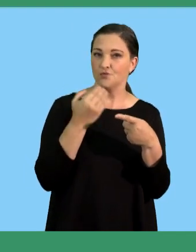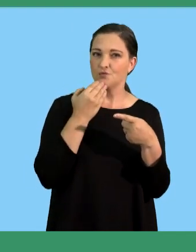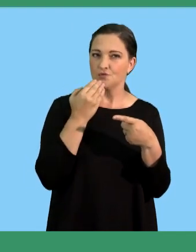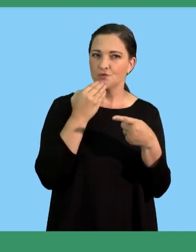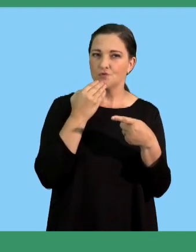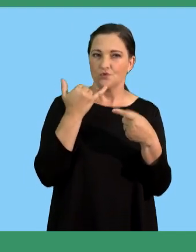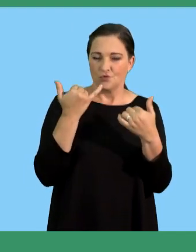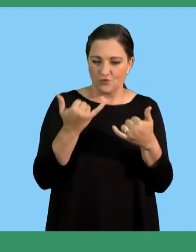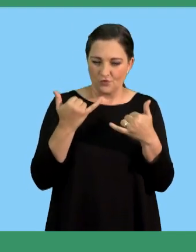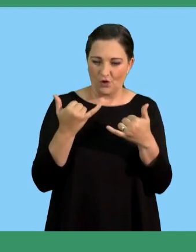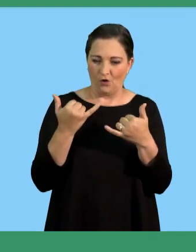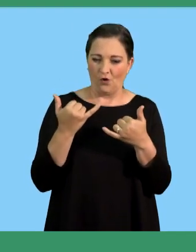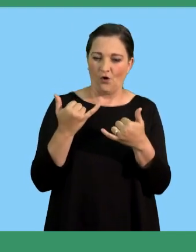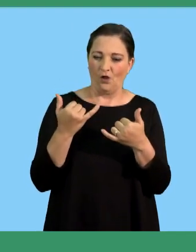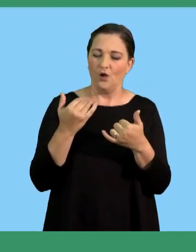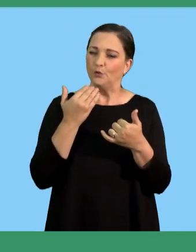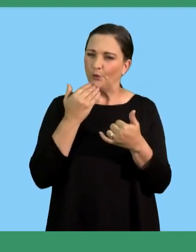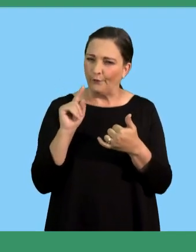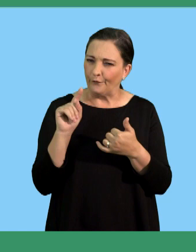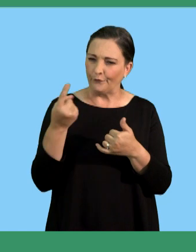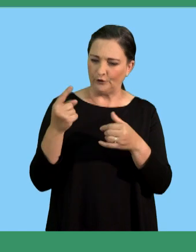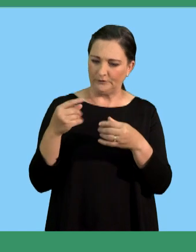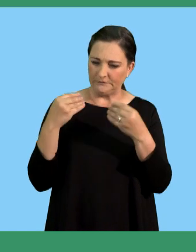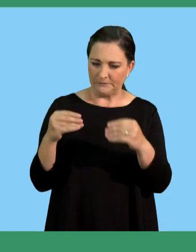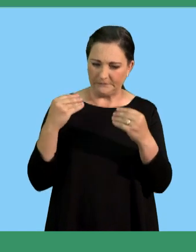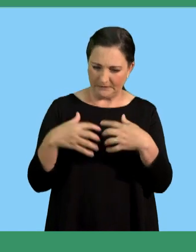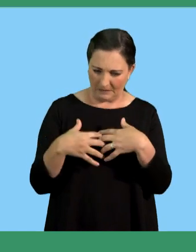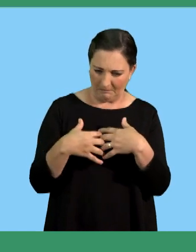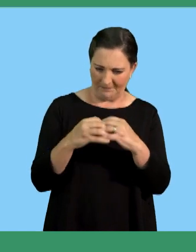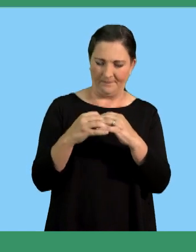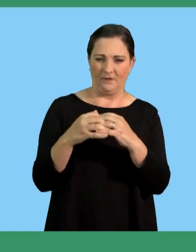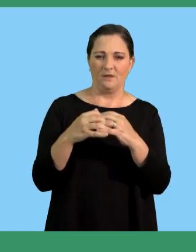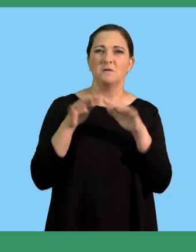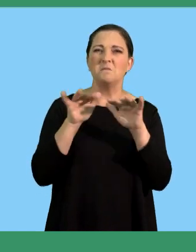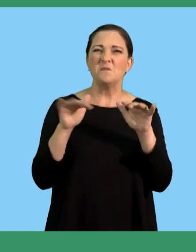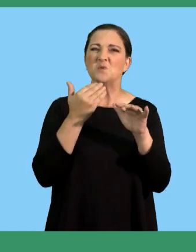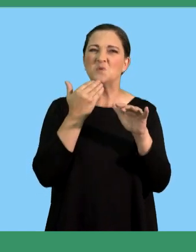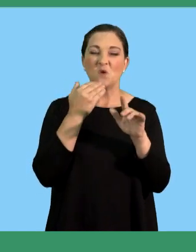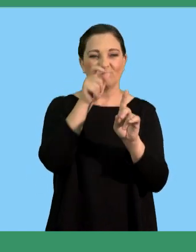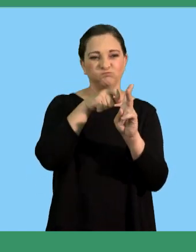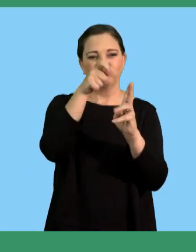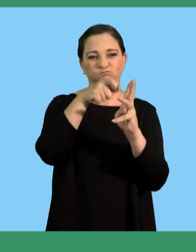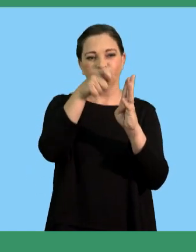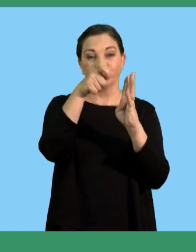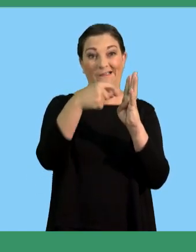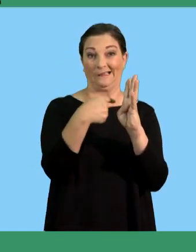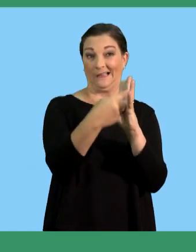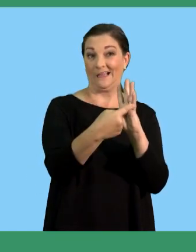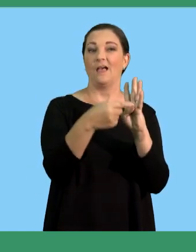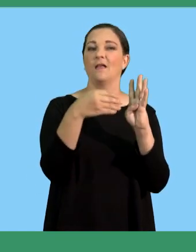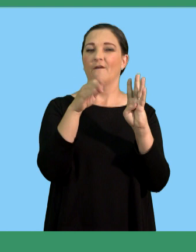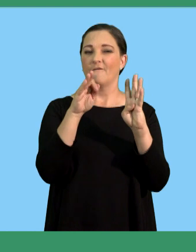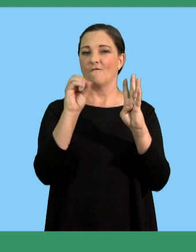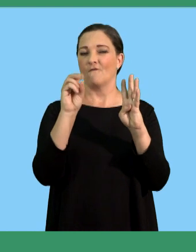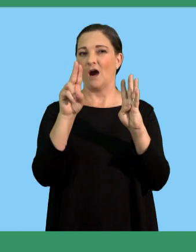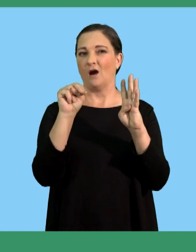shares. These are shares that are issued to the founders or incorporators or promoters of a company. These are people who have started